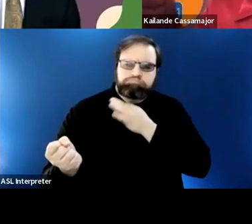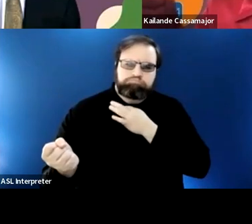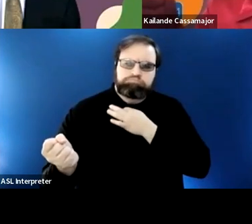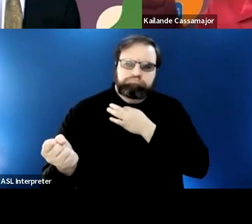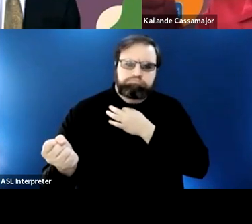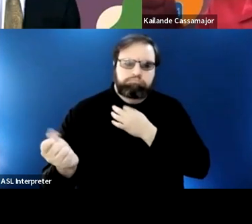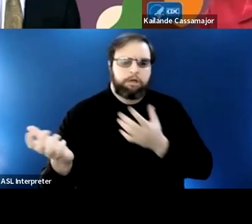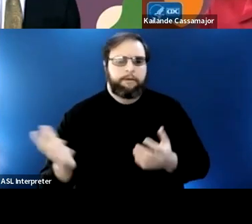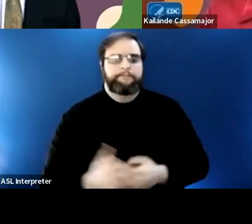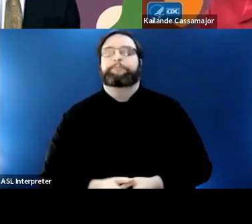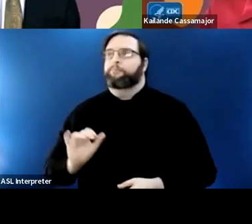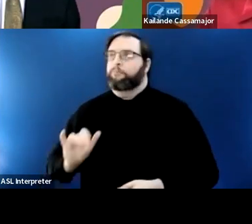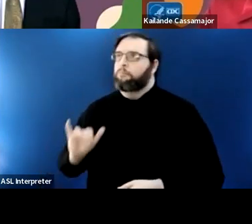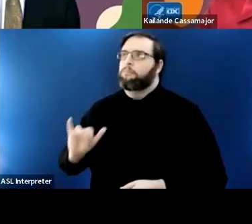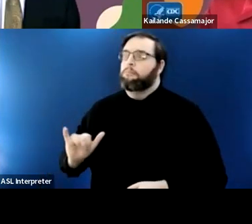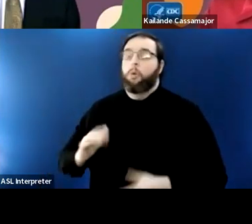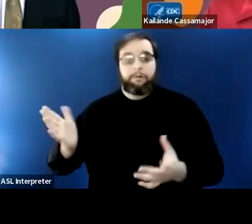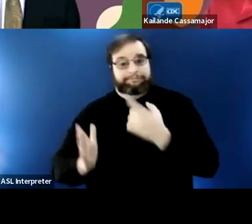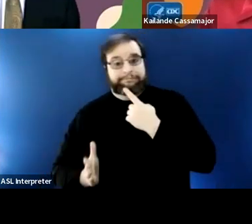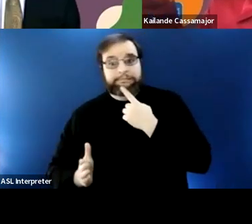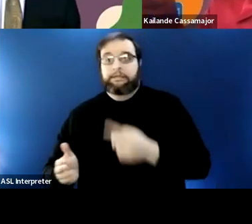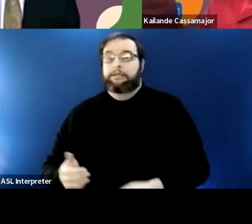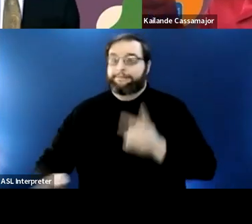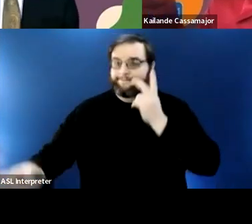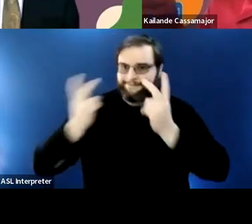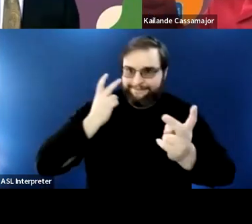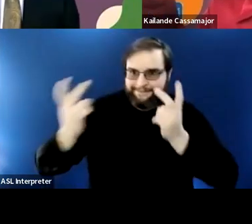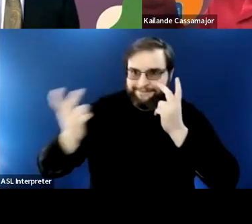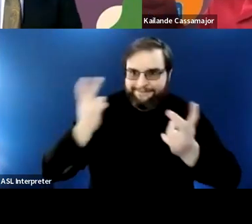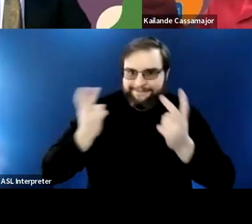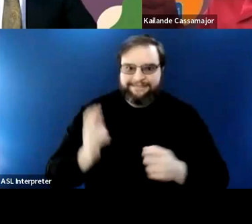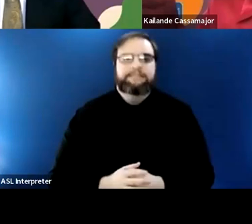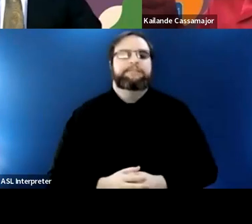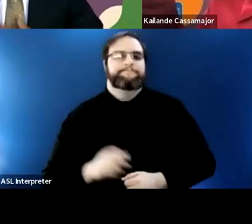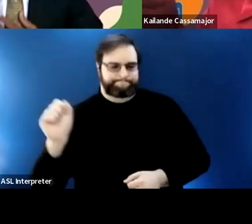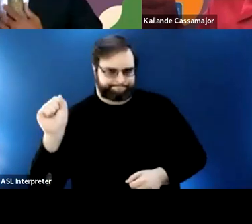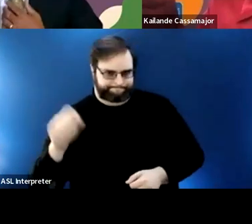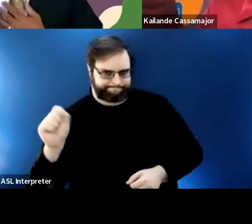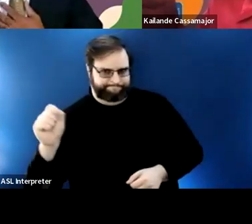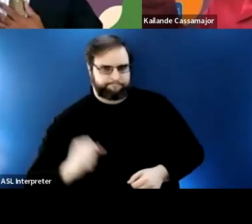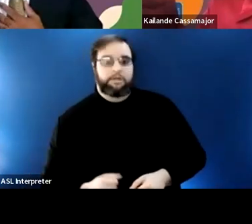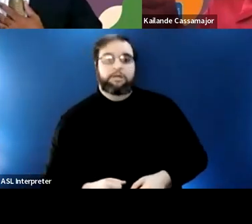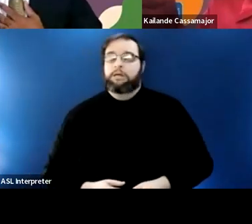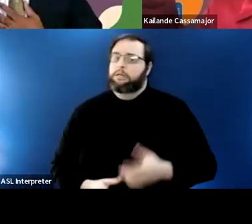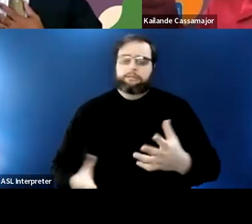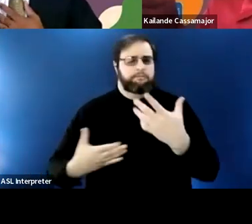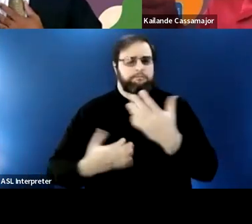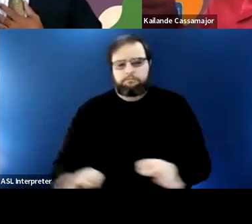Any thoughts? Like I said, visibility, can you hear me? Yes. Like I said, they just make